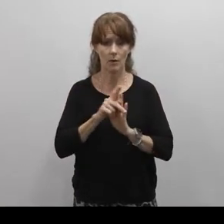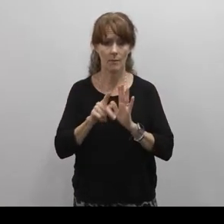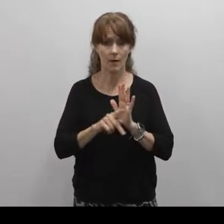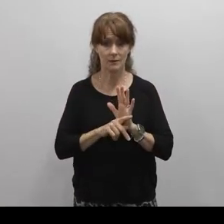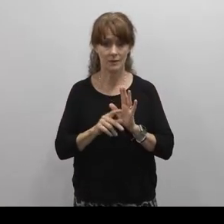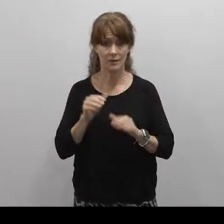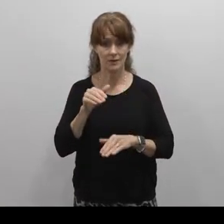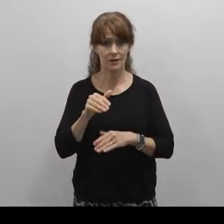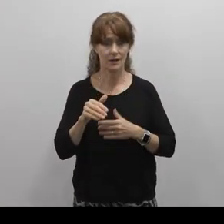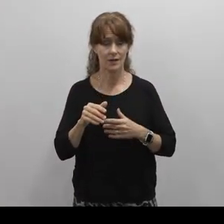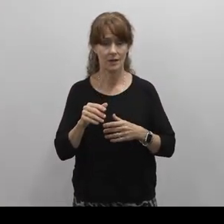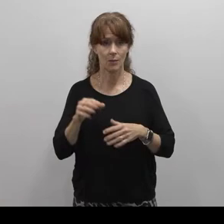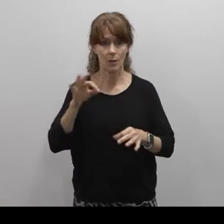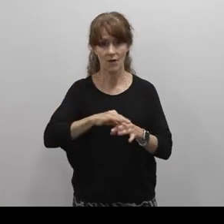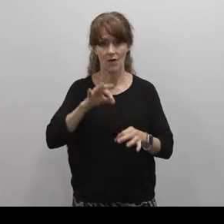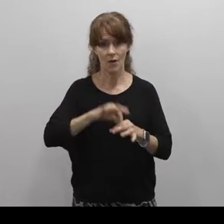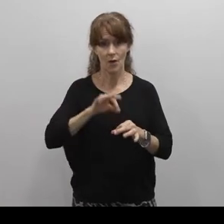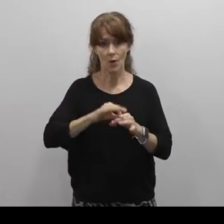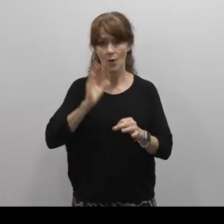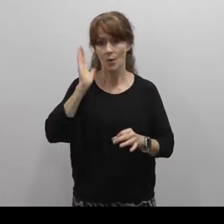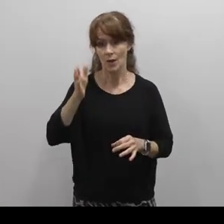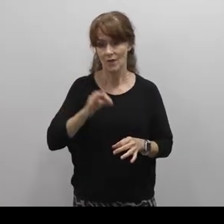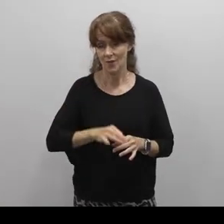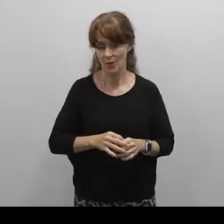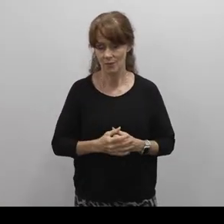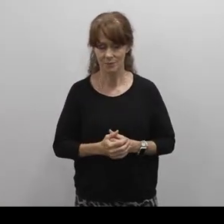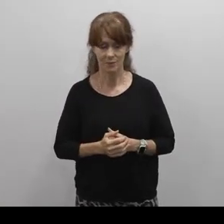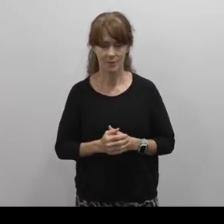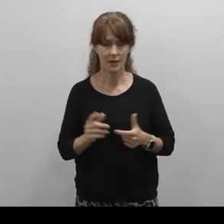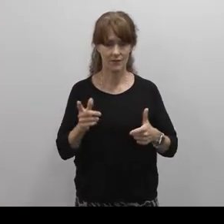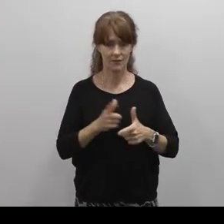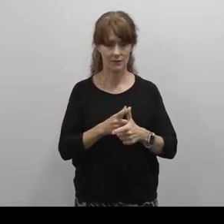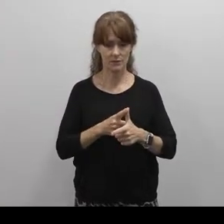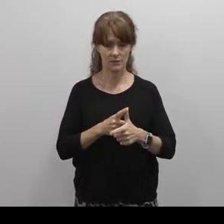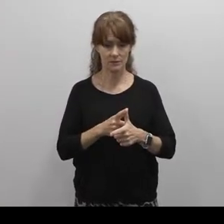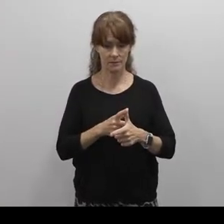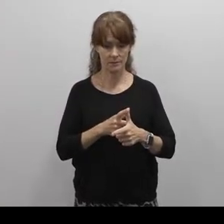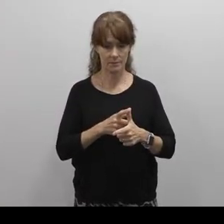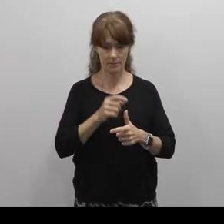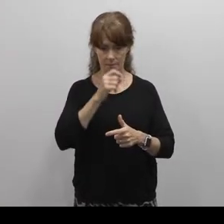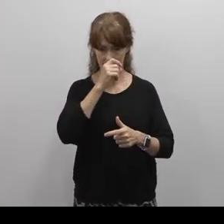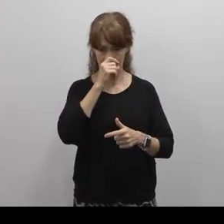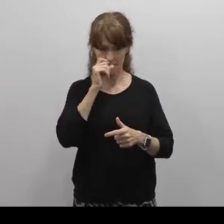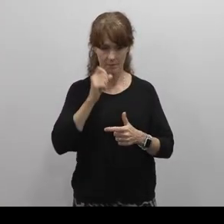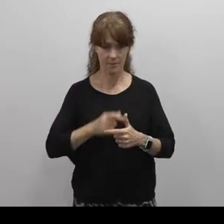you that will be up for vote. So the first one being,